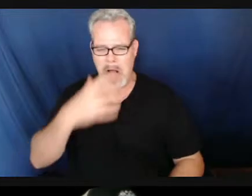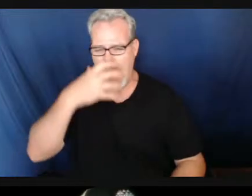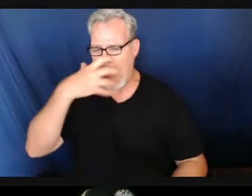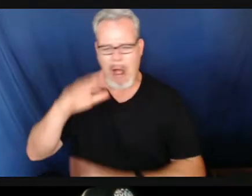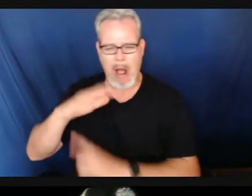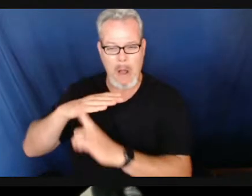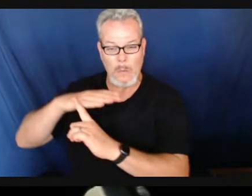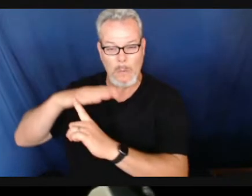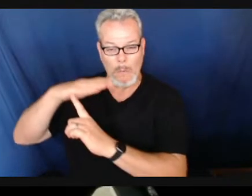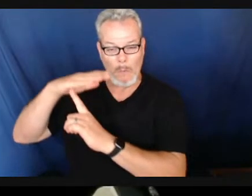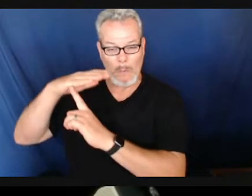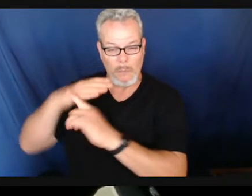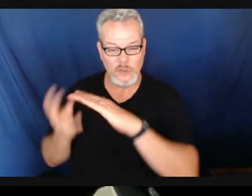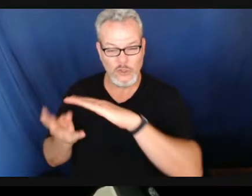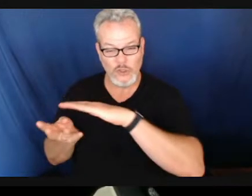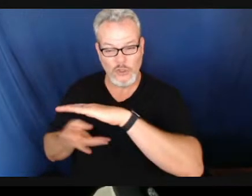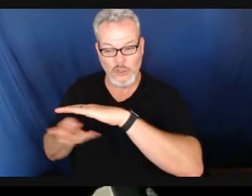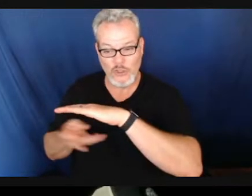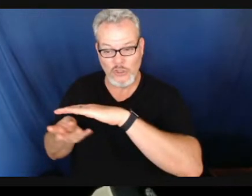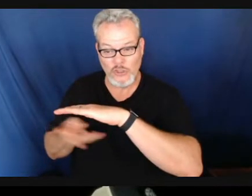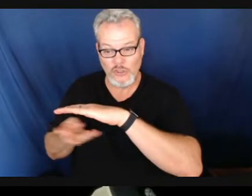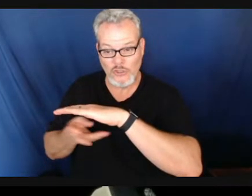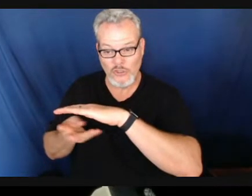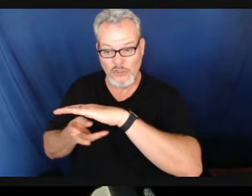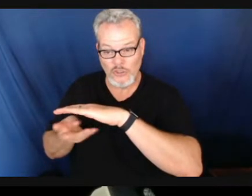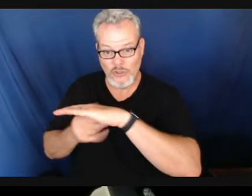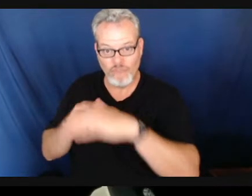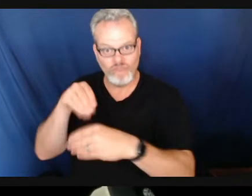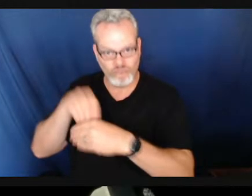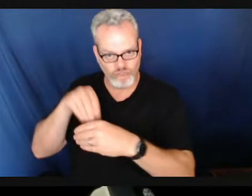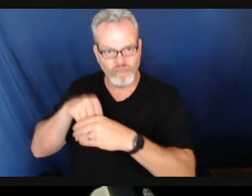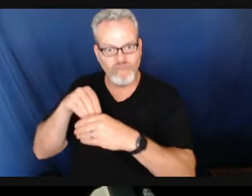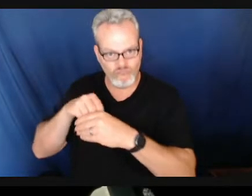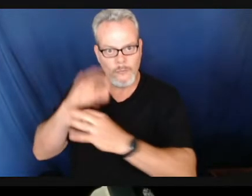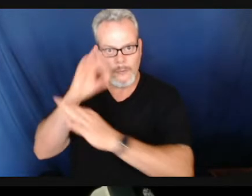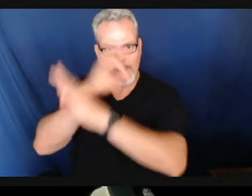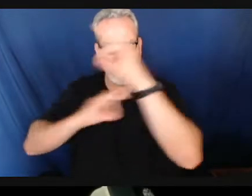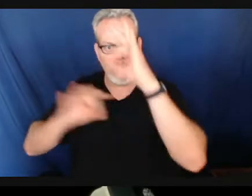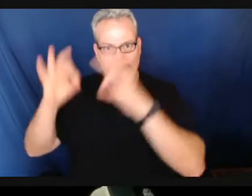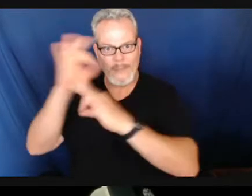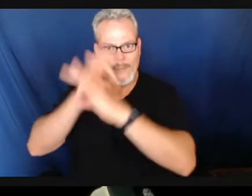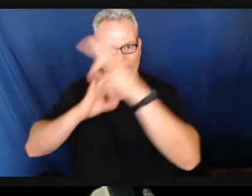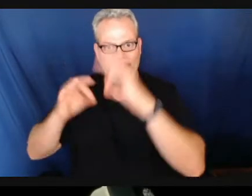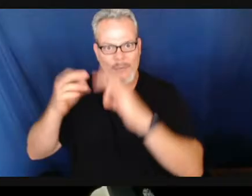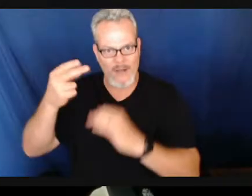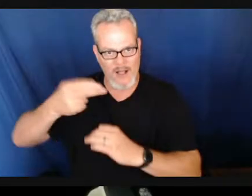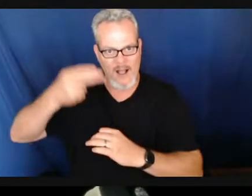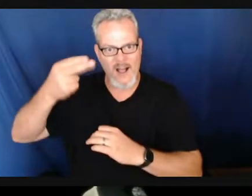lava actually igniting lower concentrations of hydrogen gas, or you could have